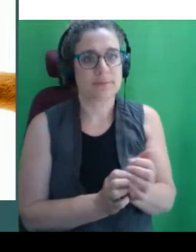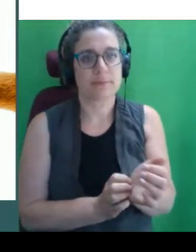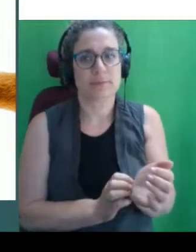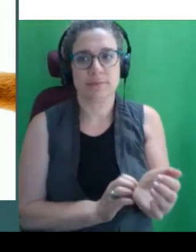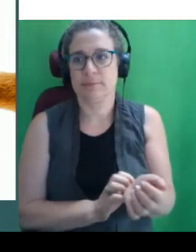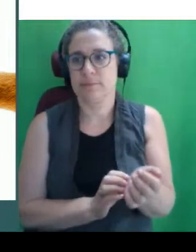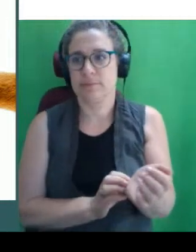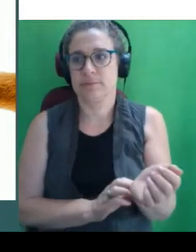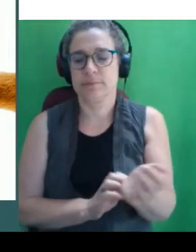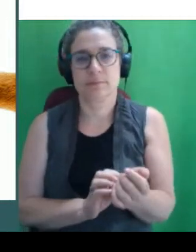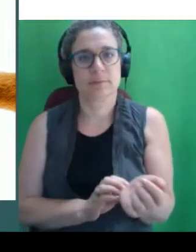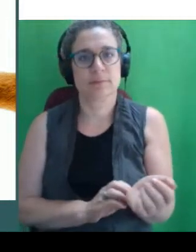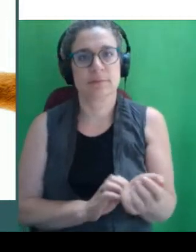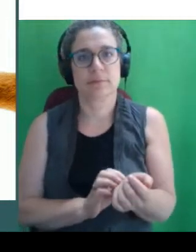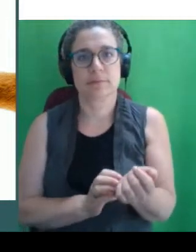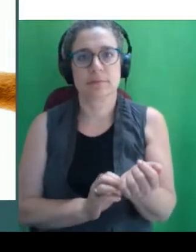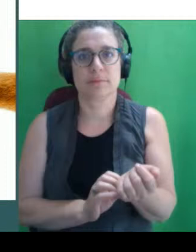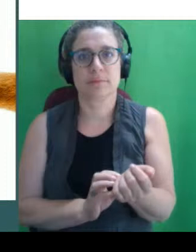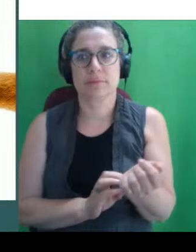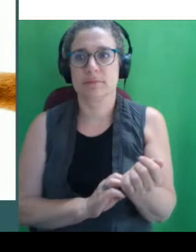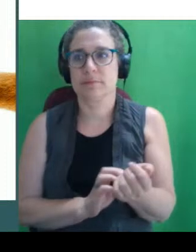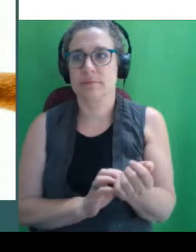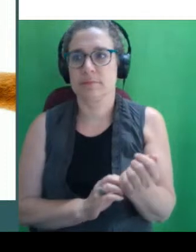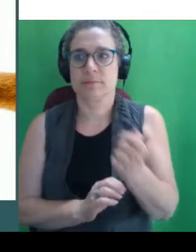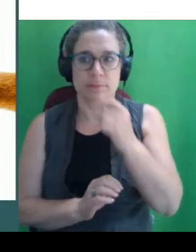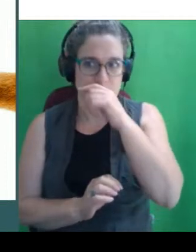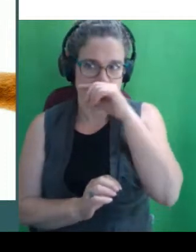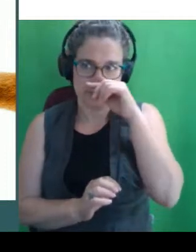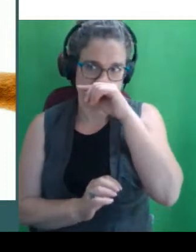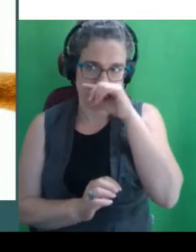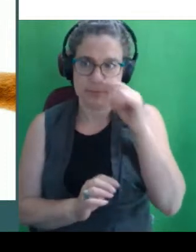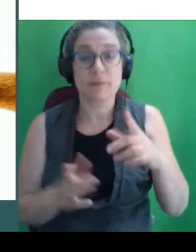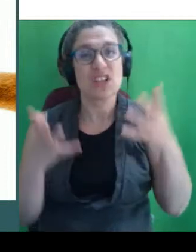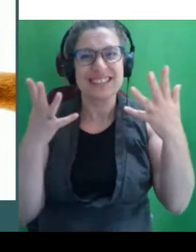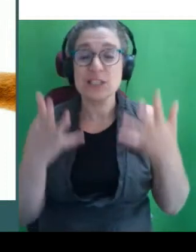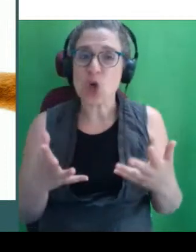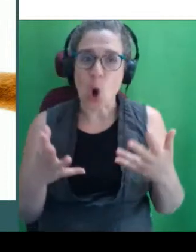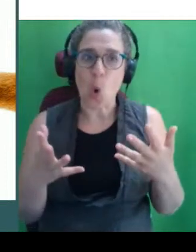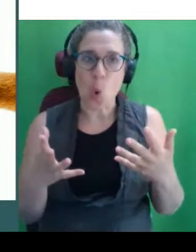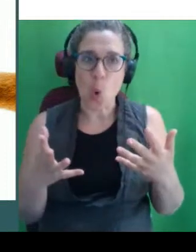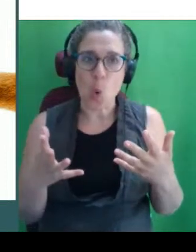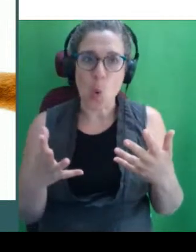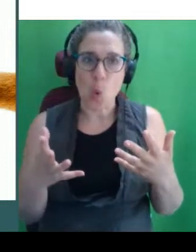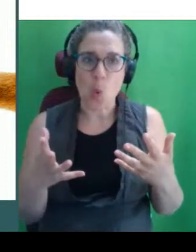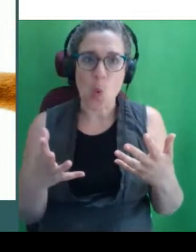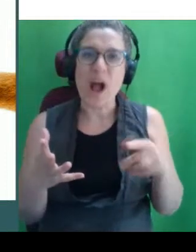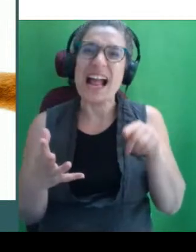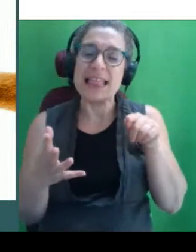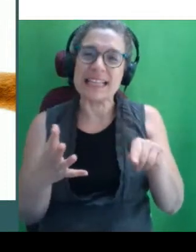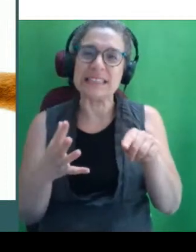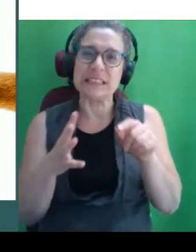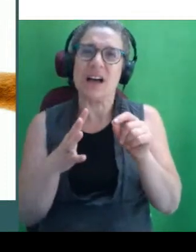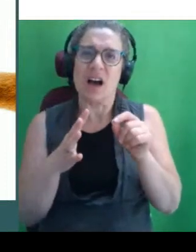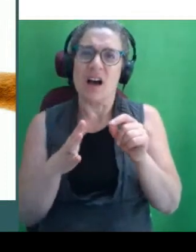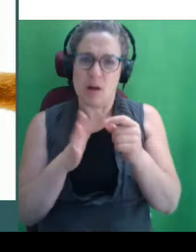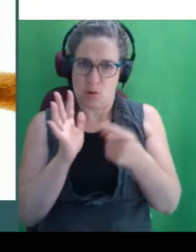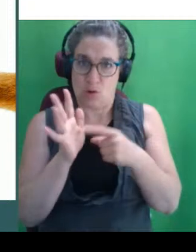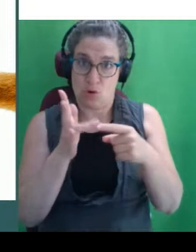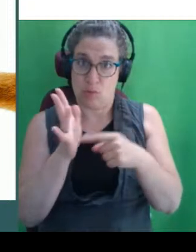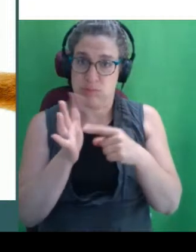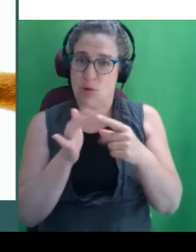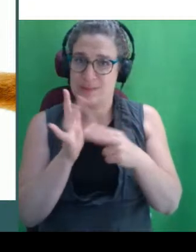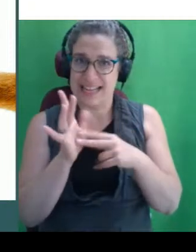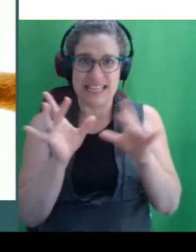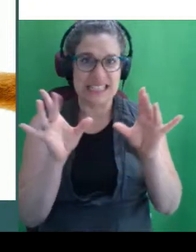So it's such a sticky protein that it sticks to